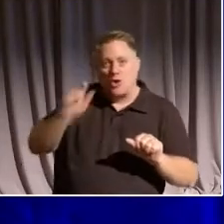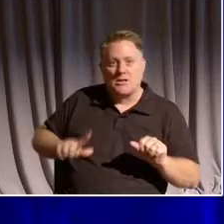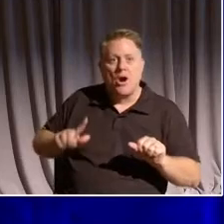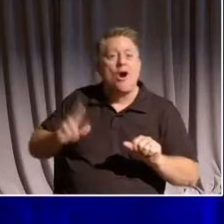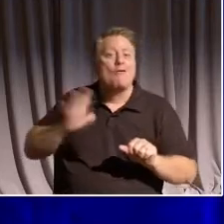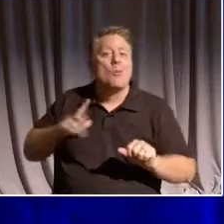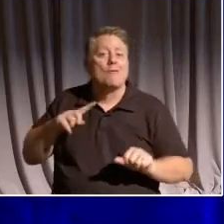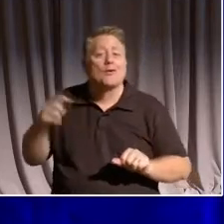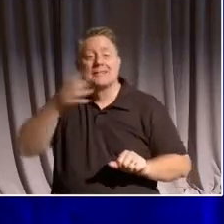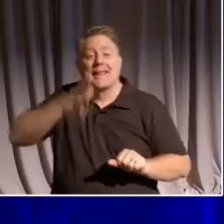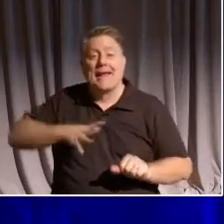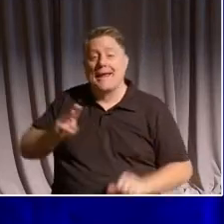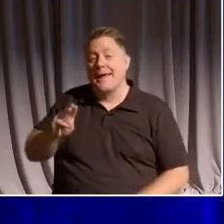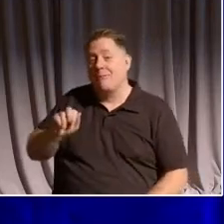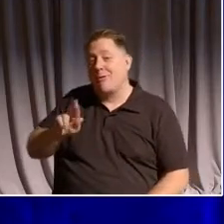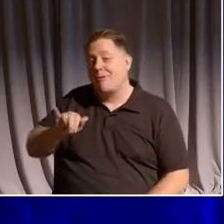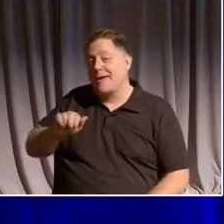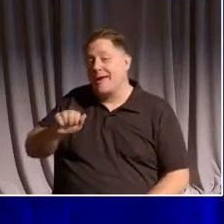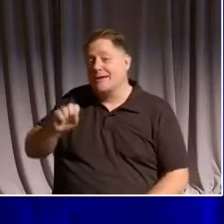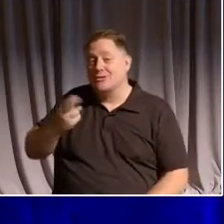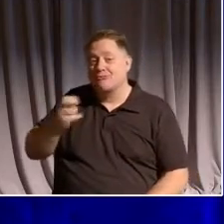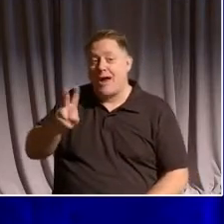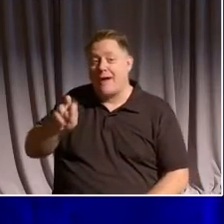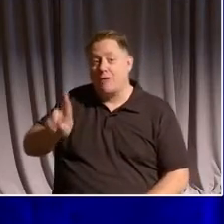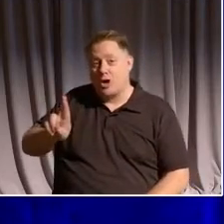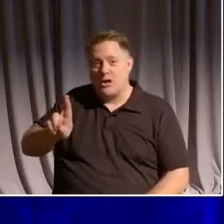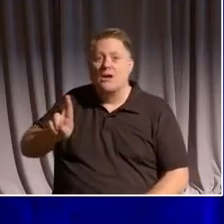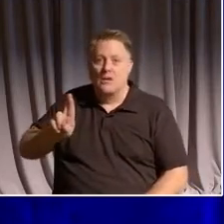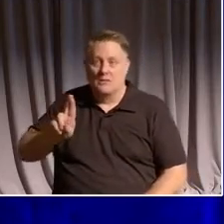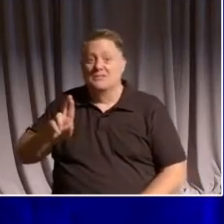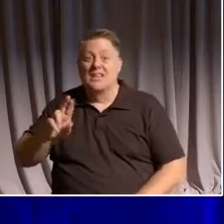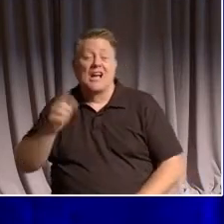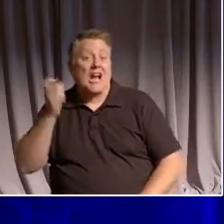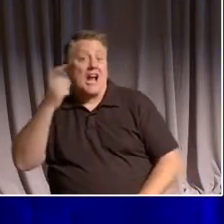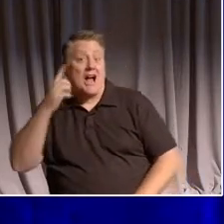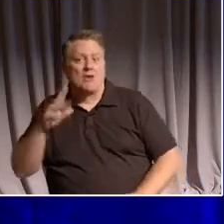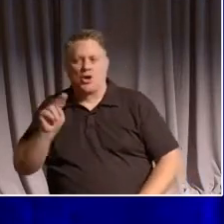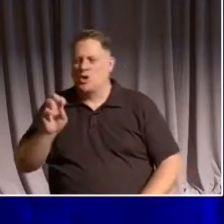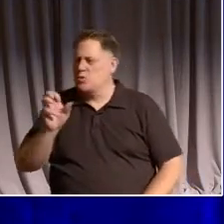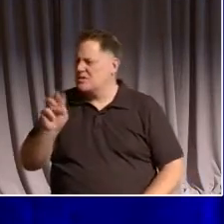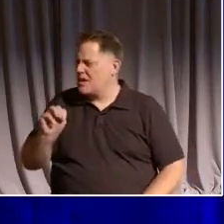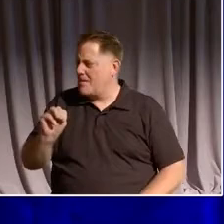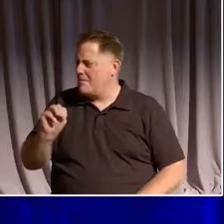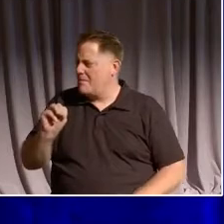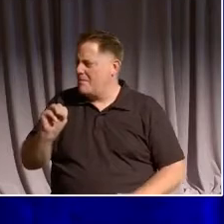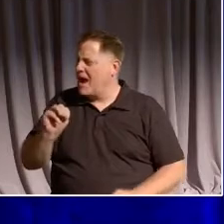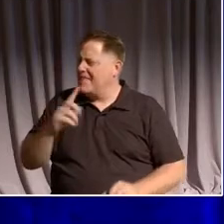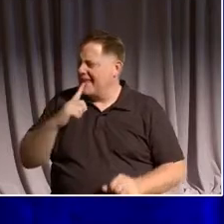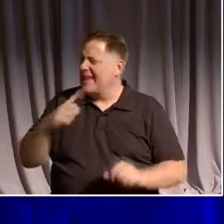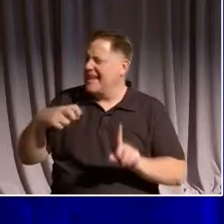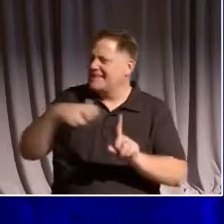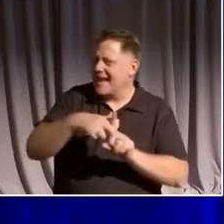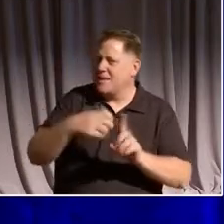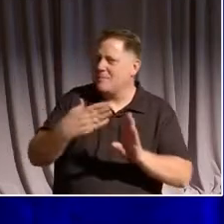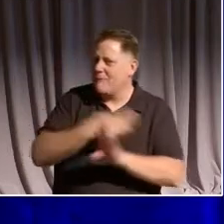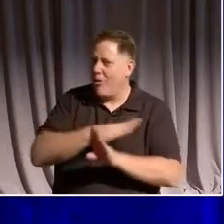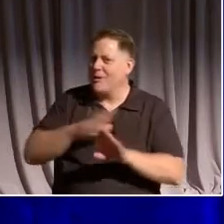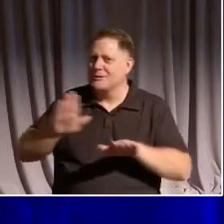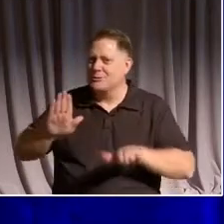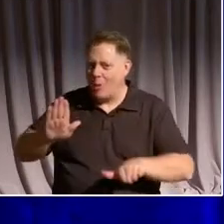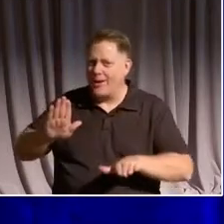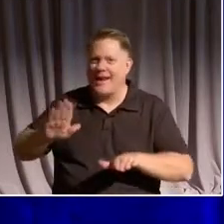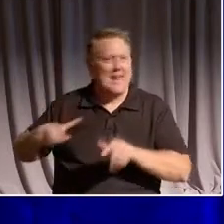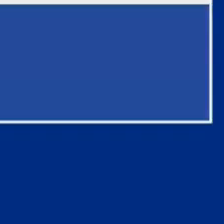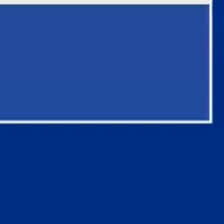former First Lady, Maria Shriver, who was tapped by Governor Newsom, I think before he even took office, and in his very